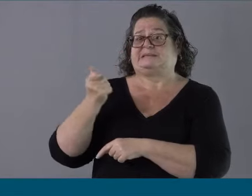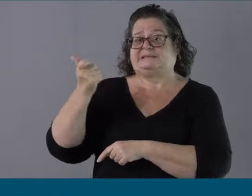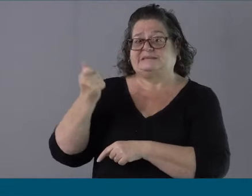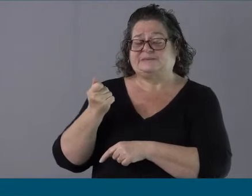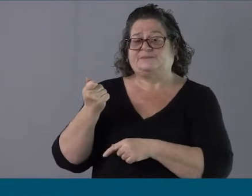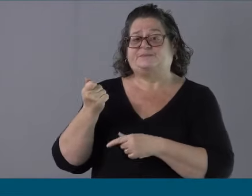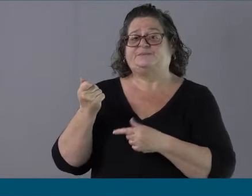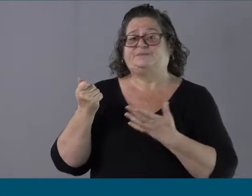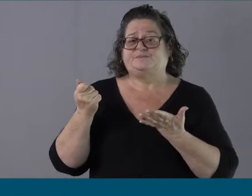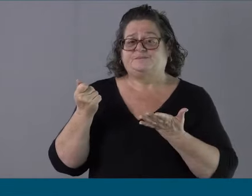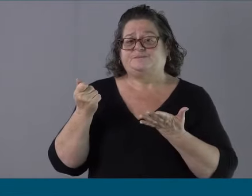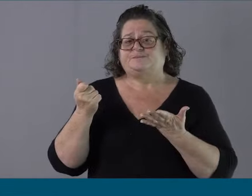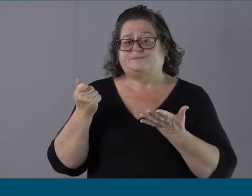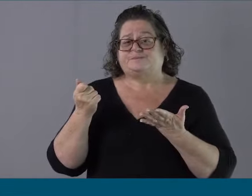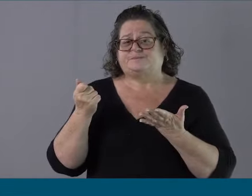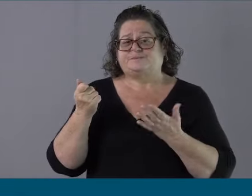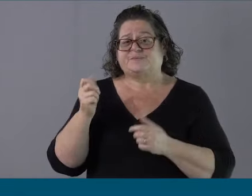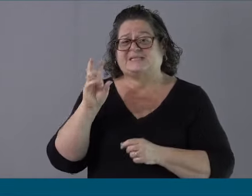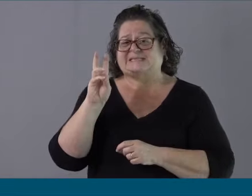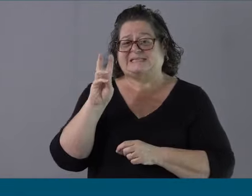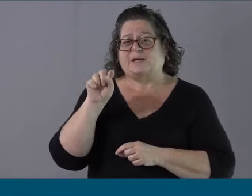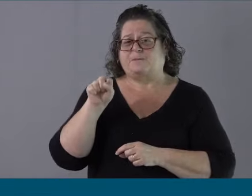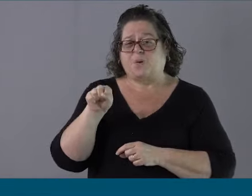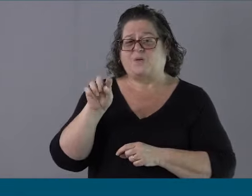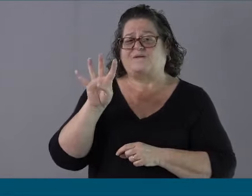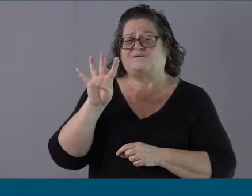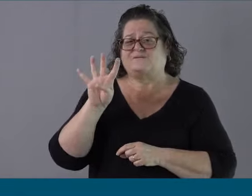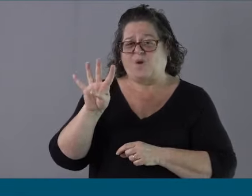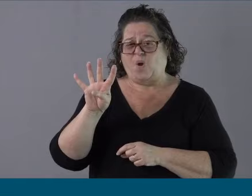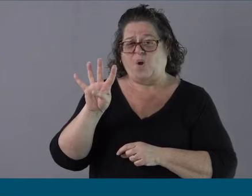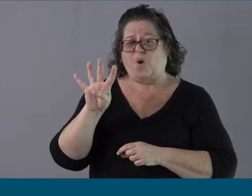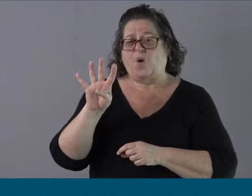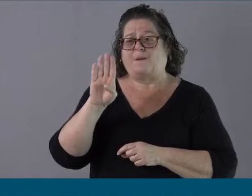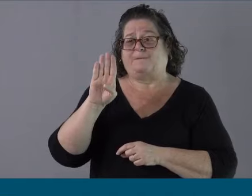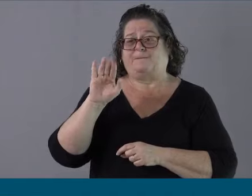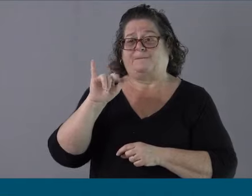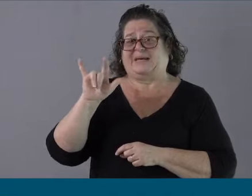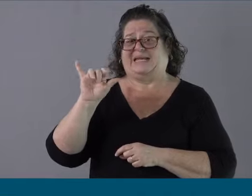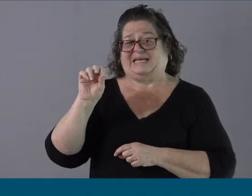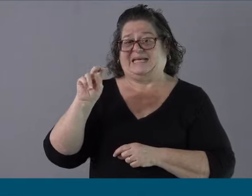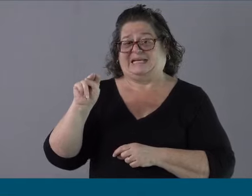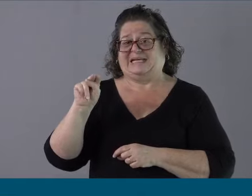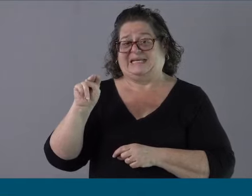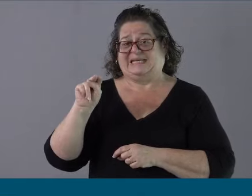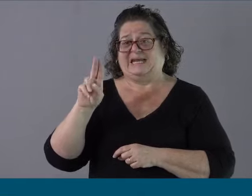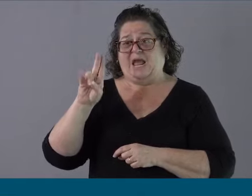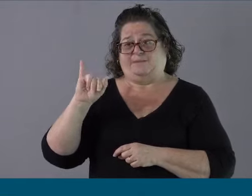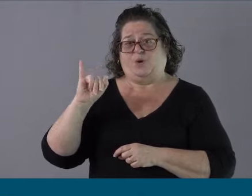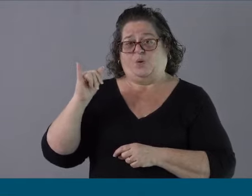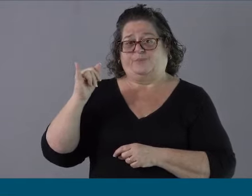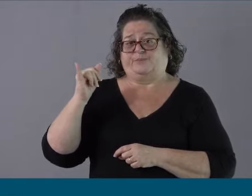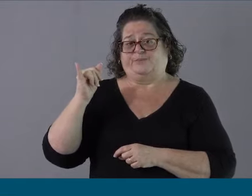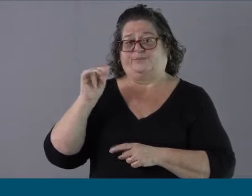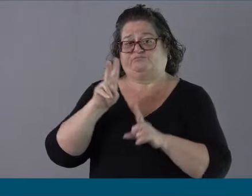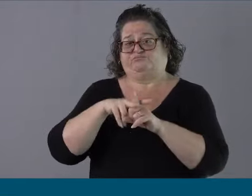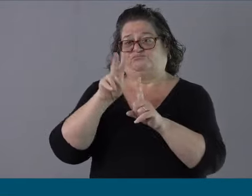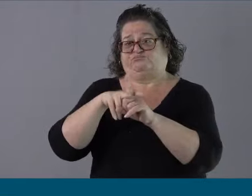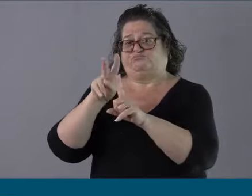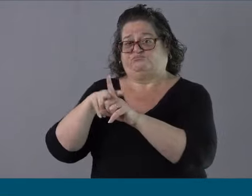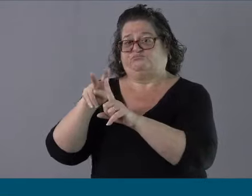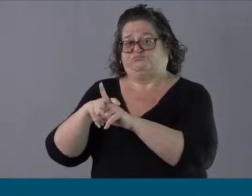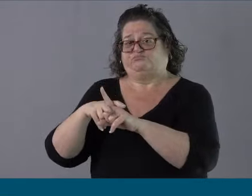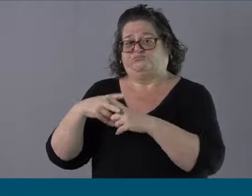Over $6.4 billion in unemployment benefit claims have been